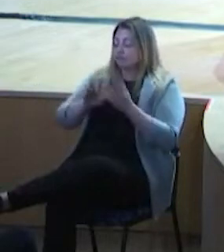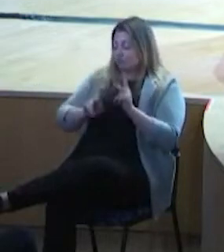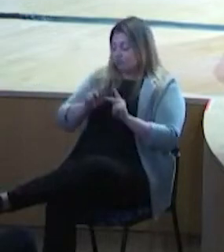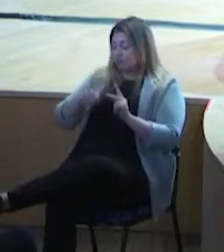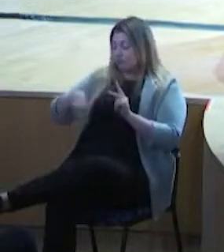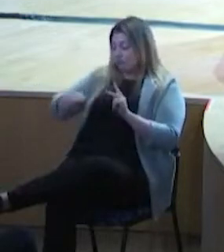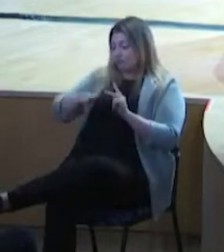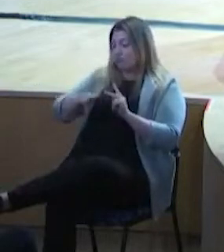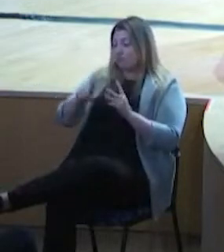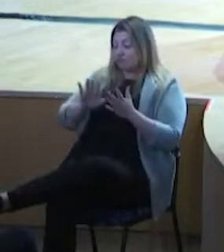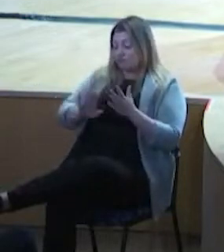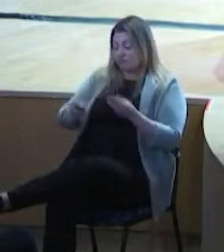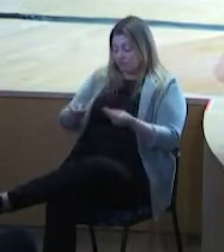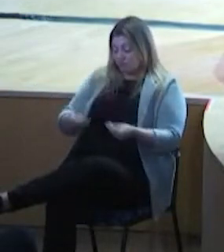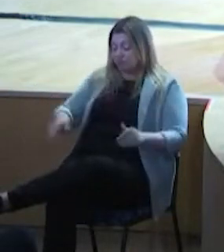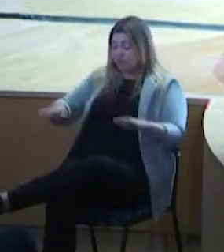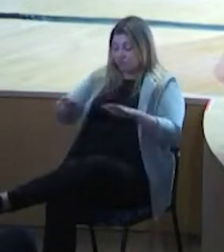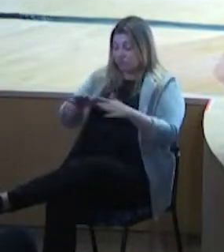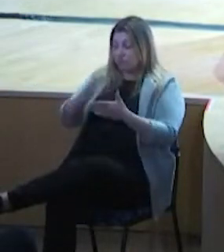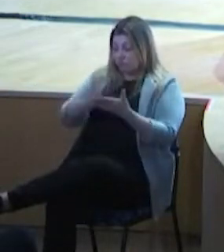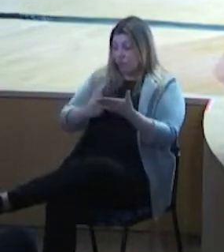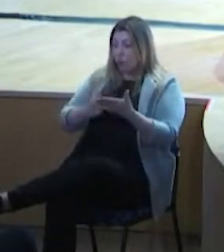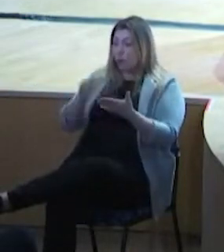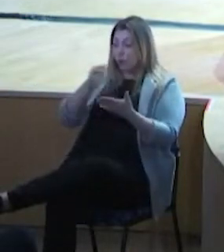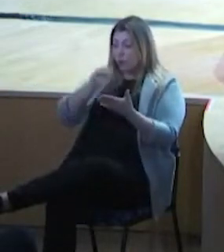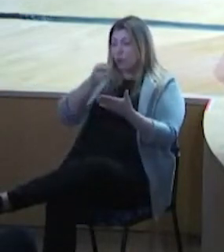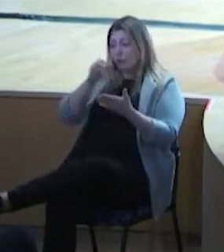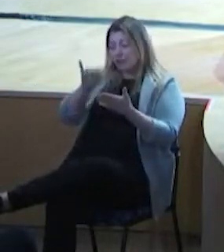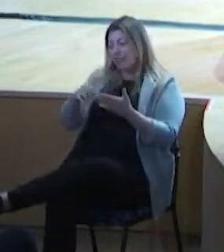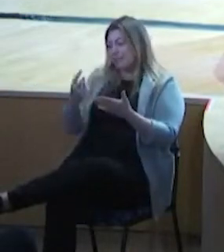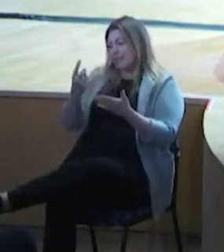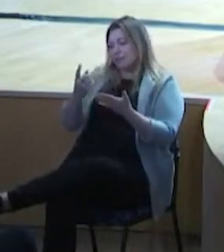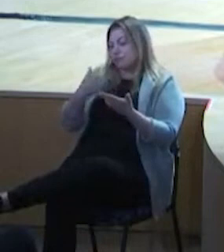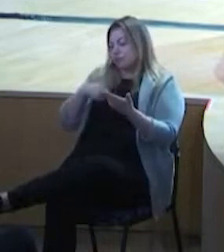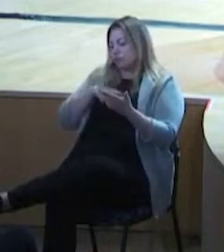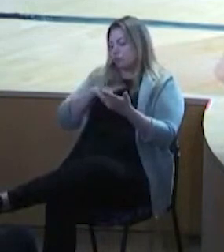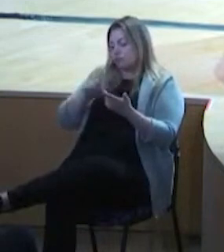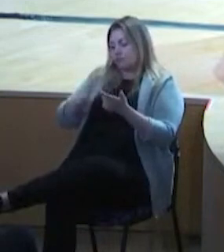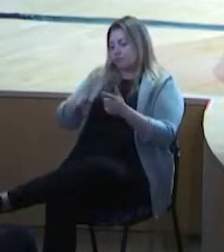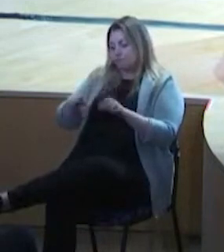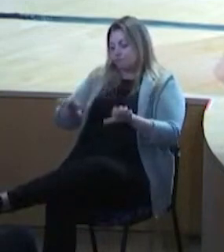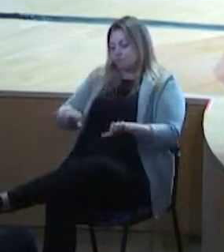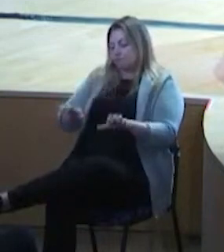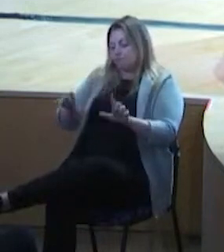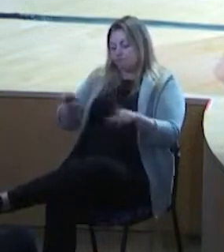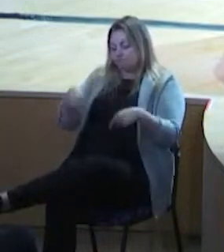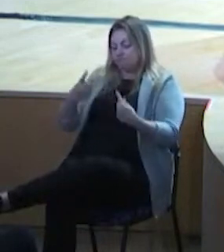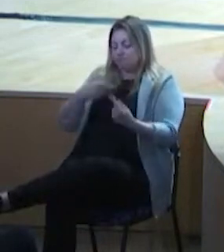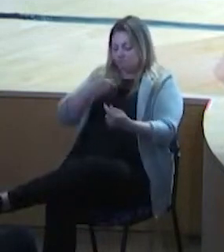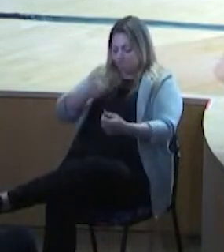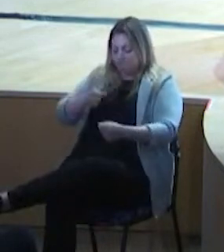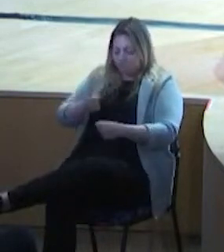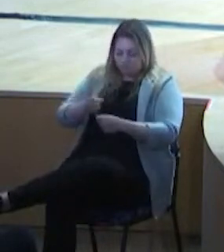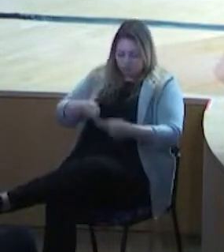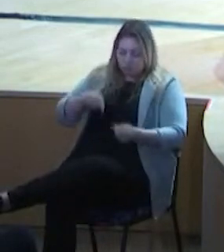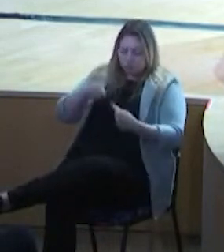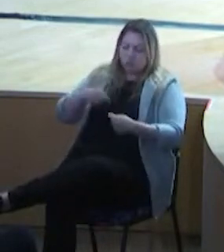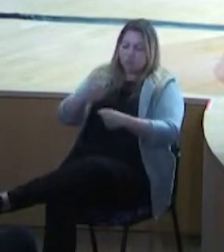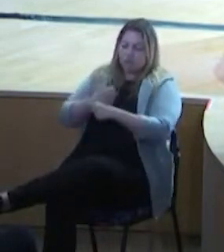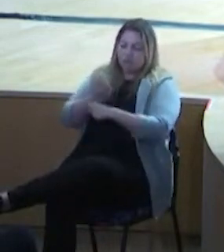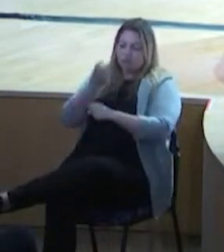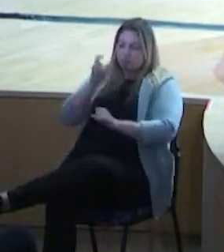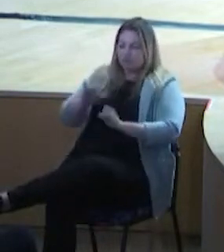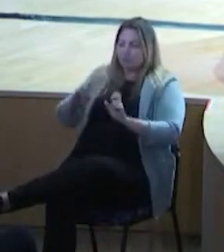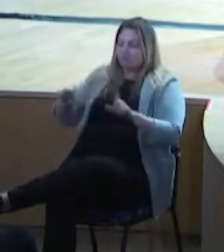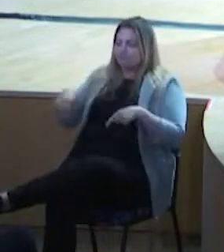the land aspect is also something that we've been fighting for a long time.